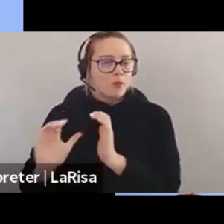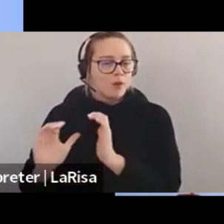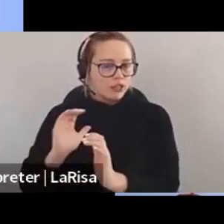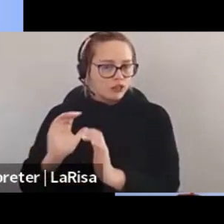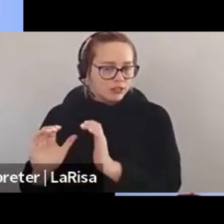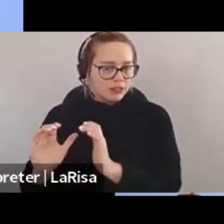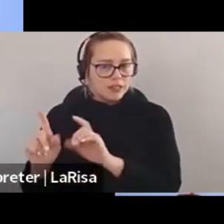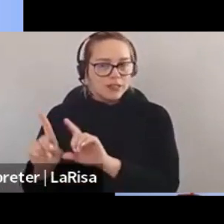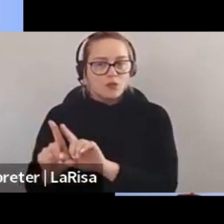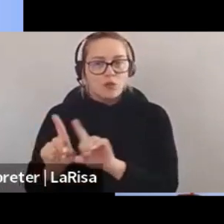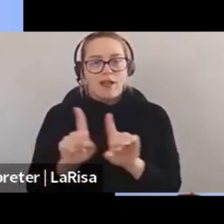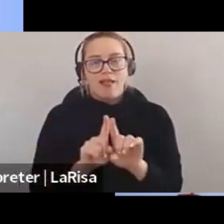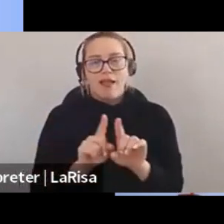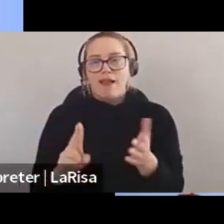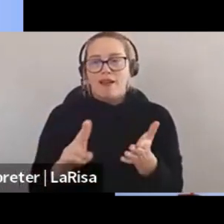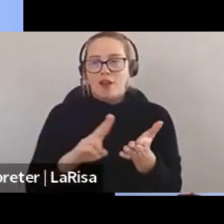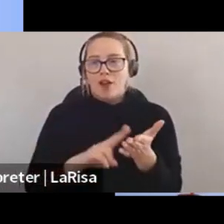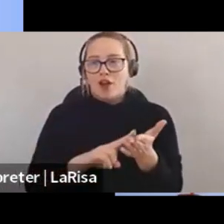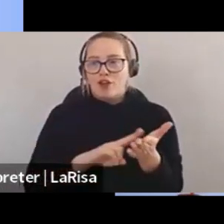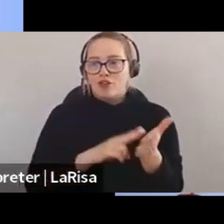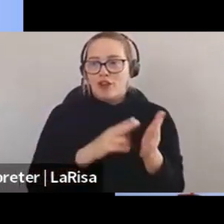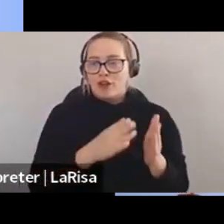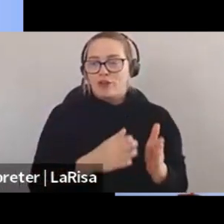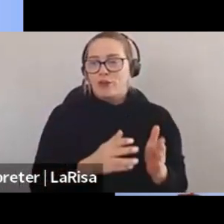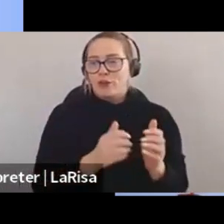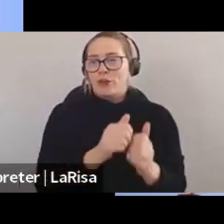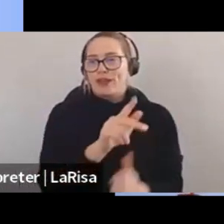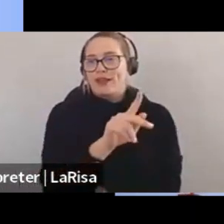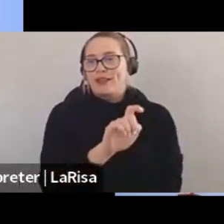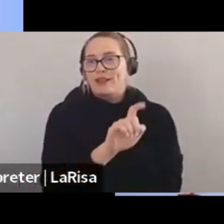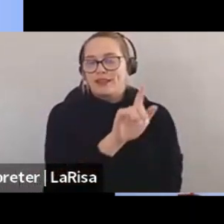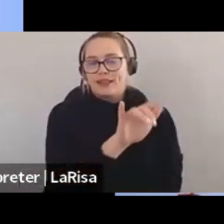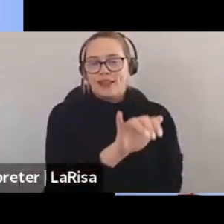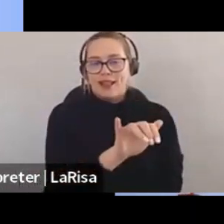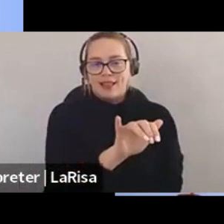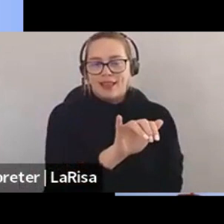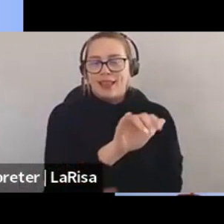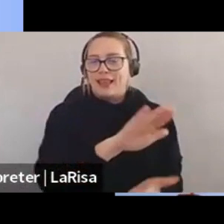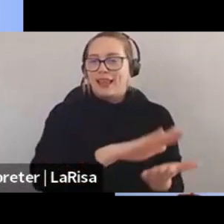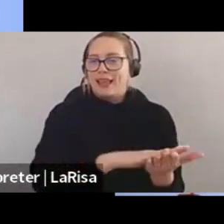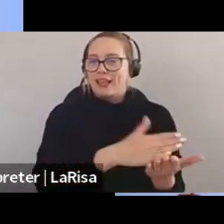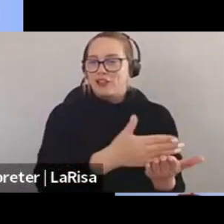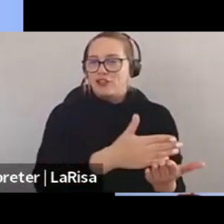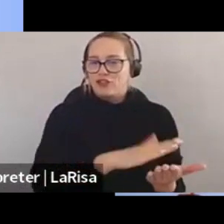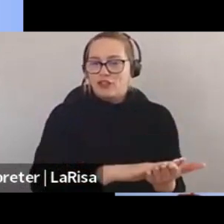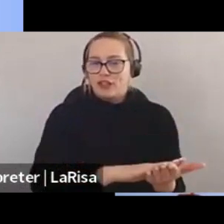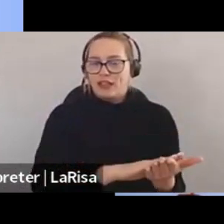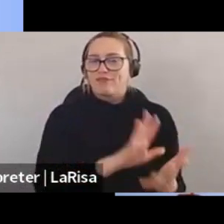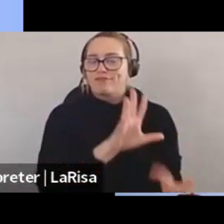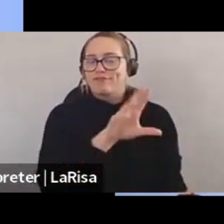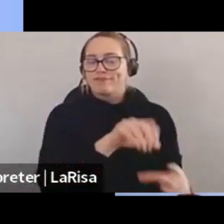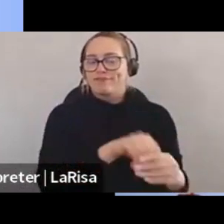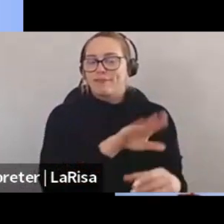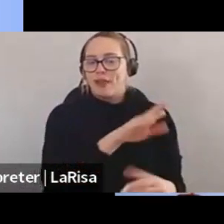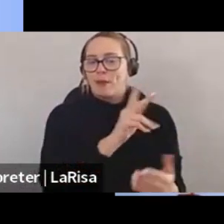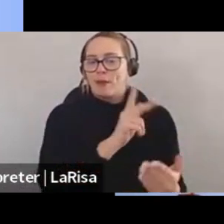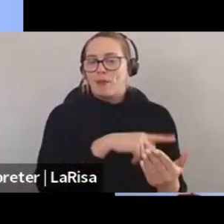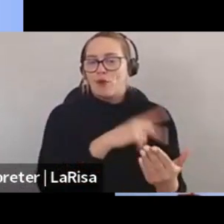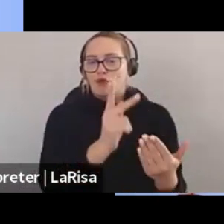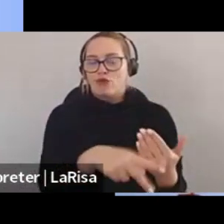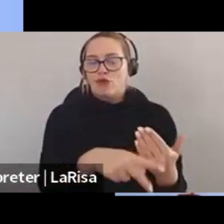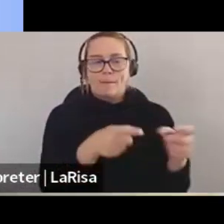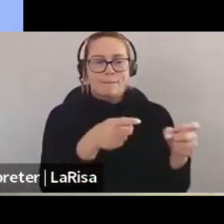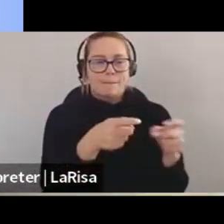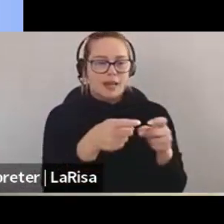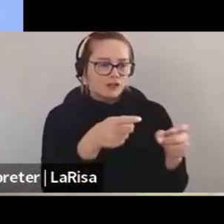their social media and their communications. And I also am a contractor with Kelly's Kitchen, and I